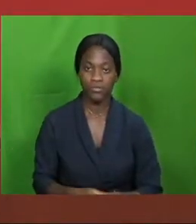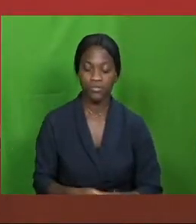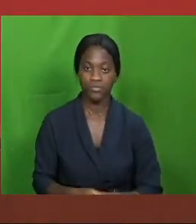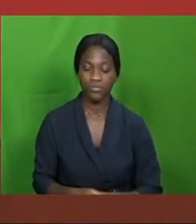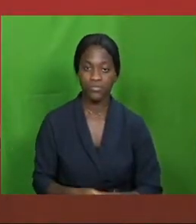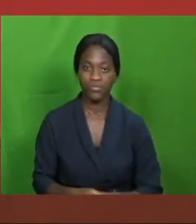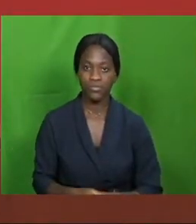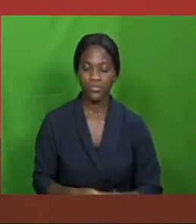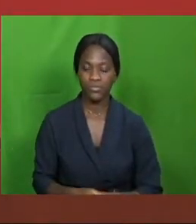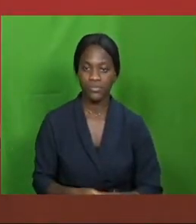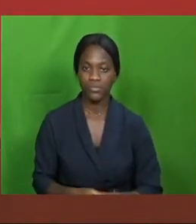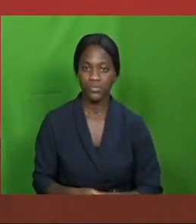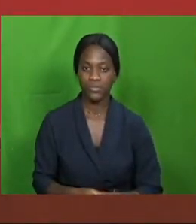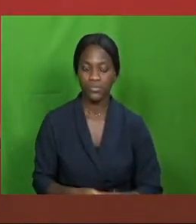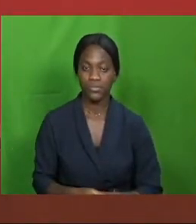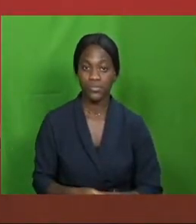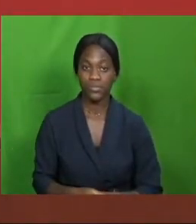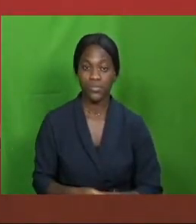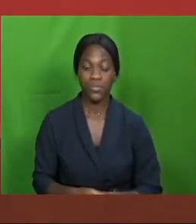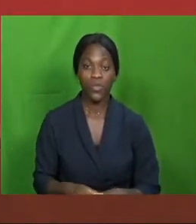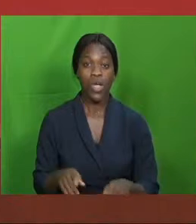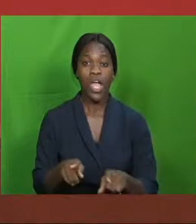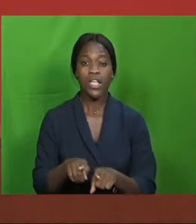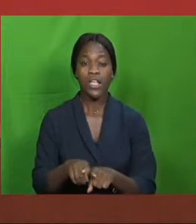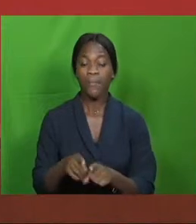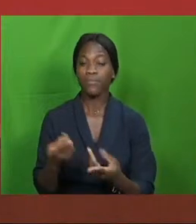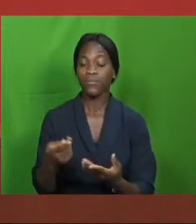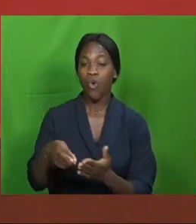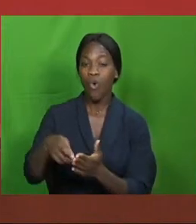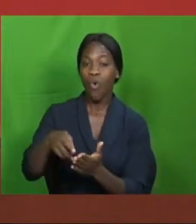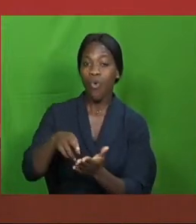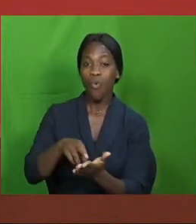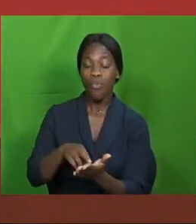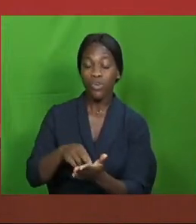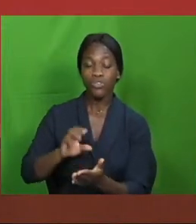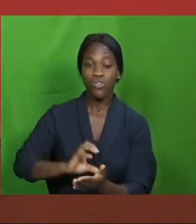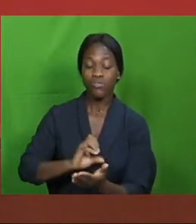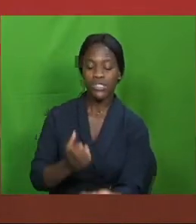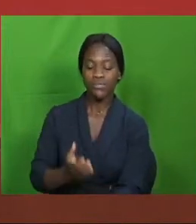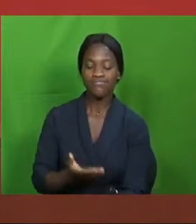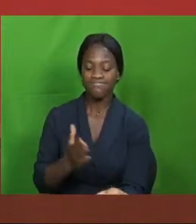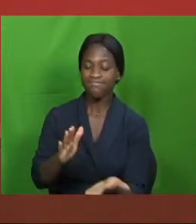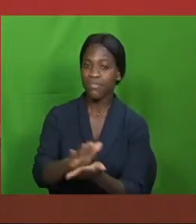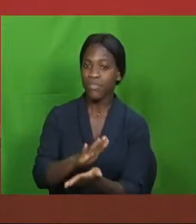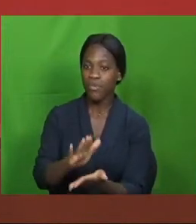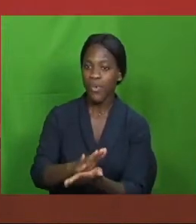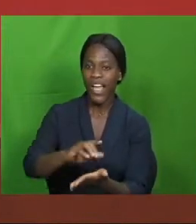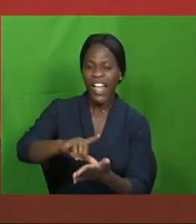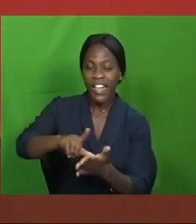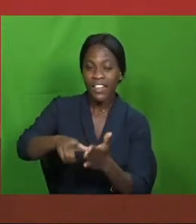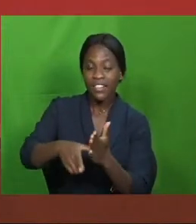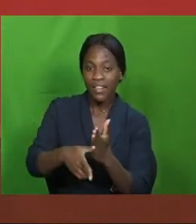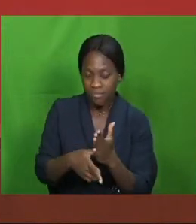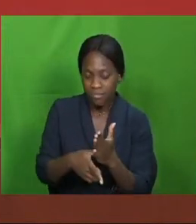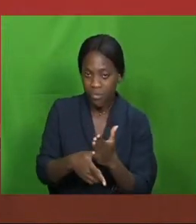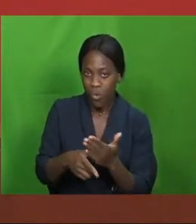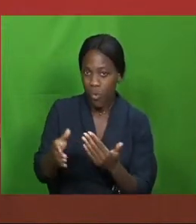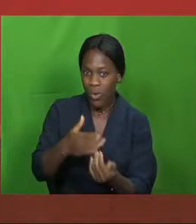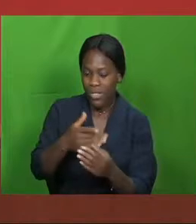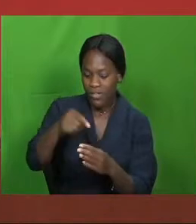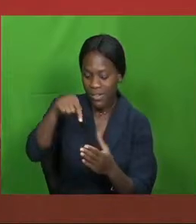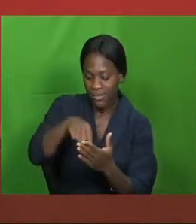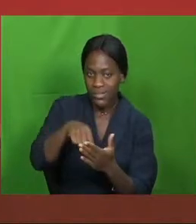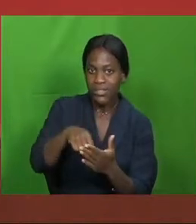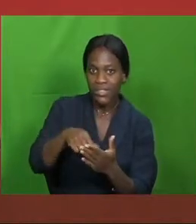notion that when the report of a committee is laid as a paper, then its content is